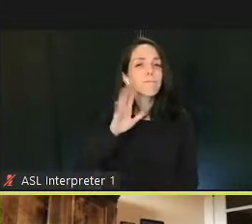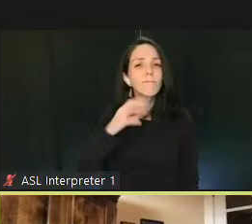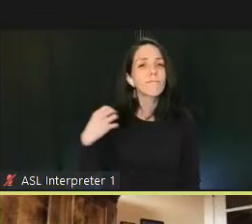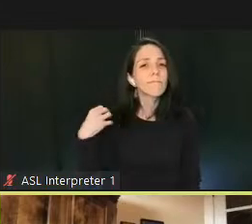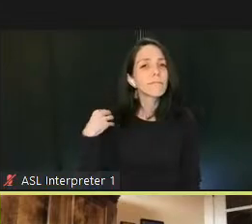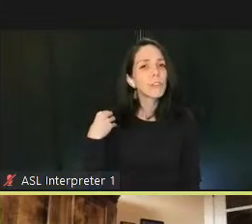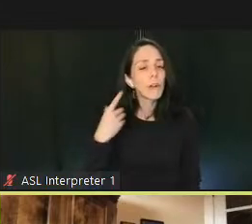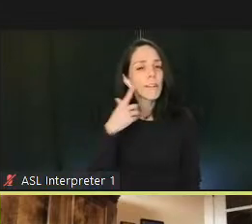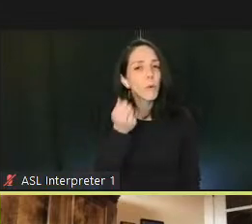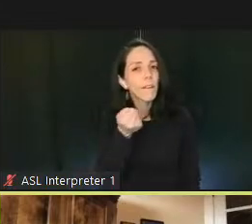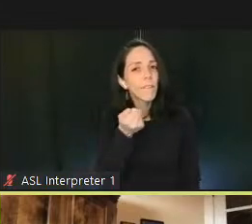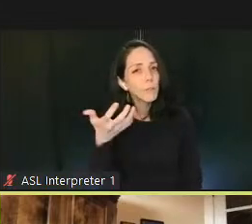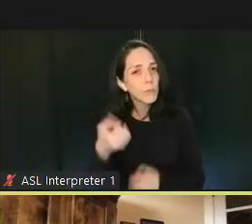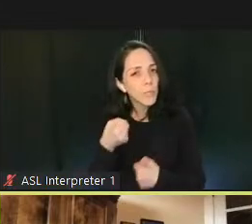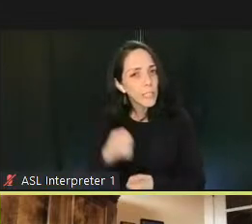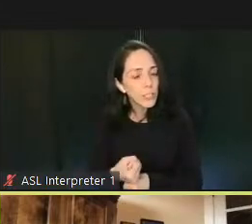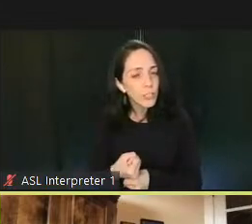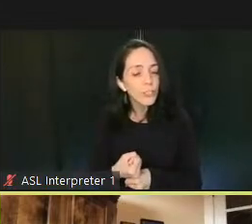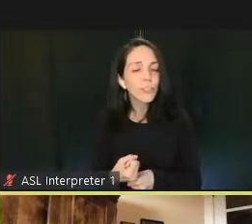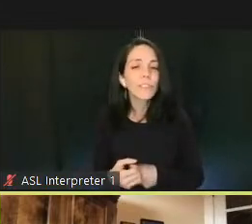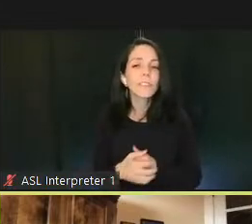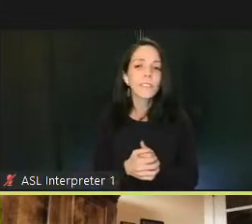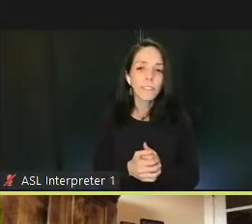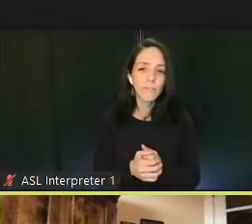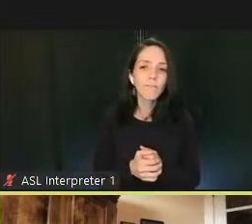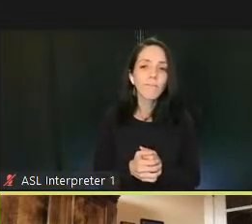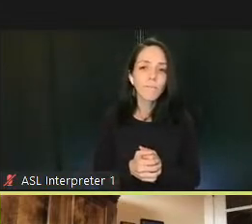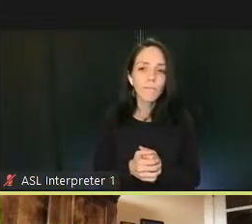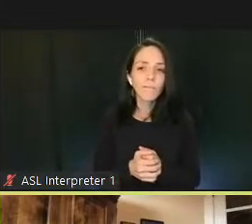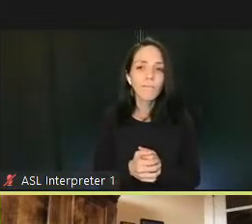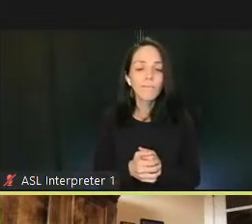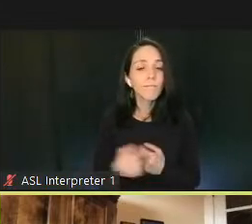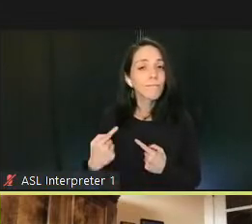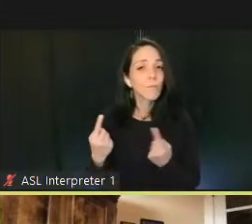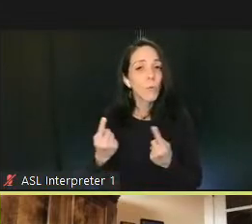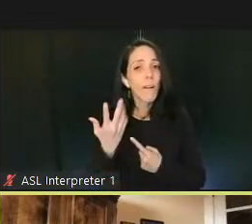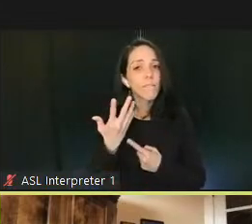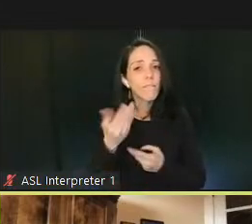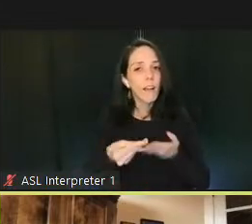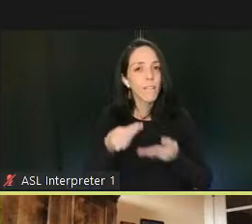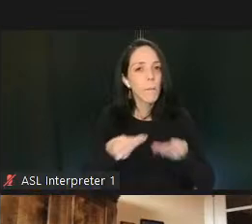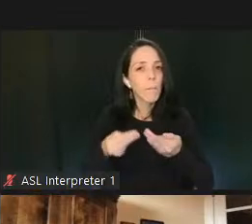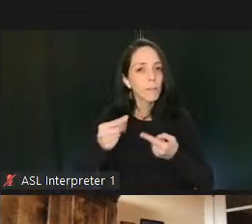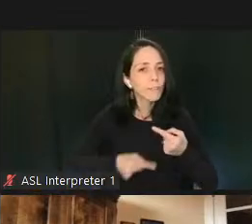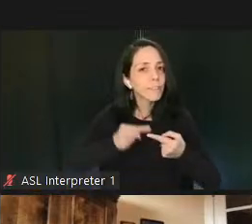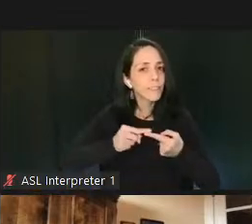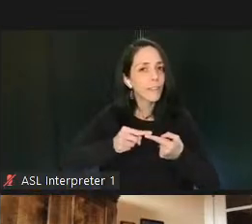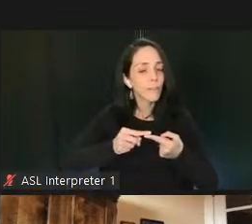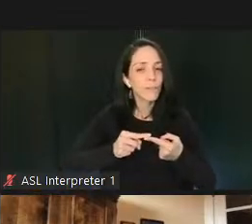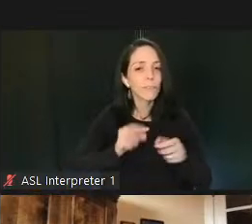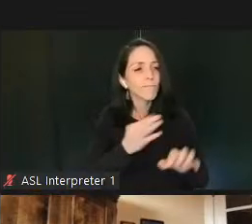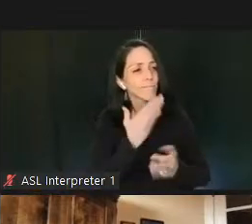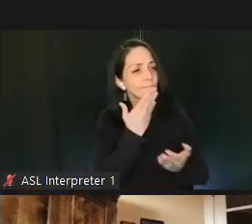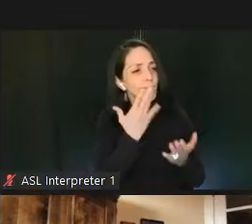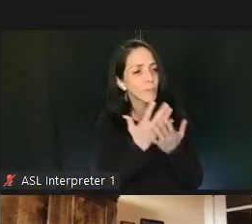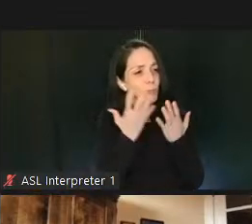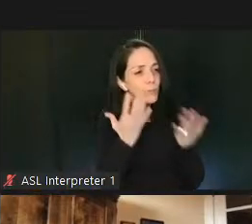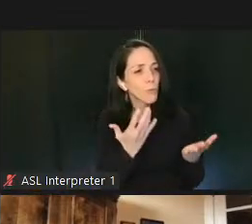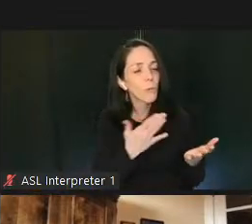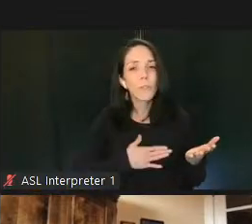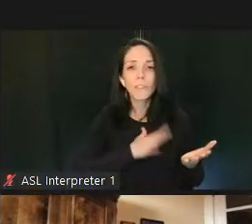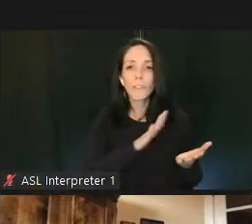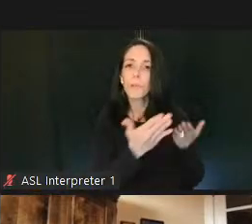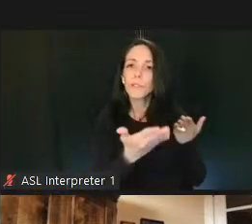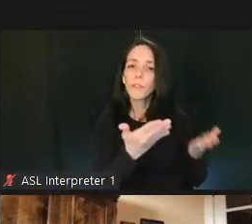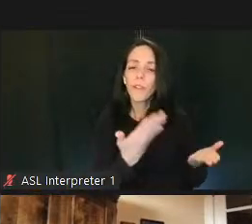couple of rounds and been through about 5 budget cycles. Well, thank you very much. We appreciate your service. Thanks